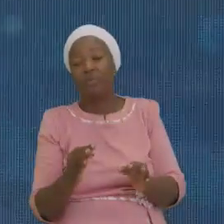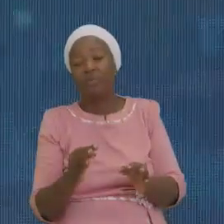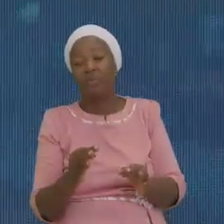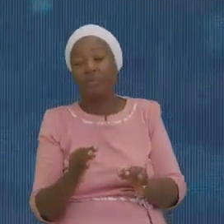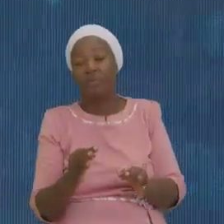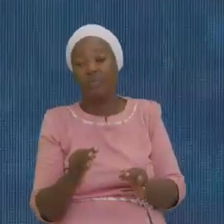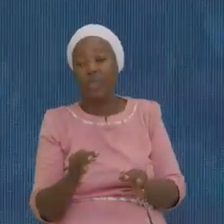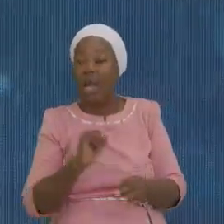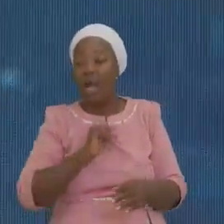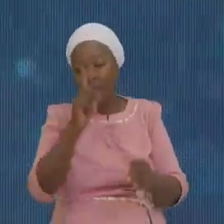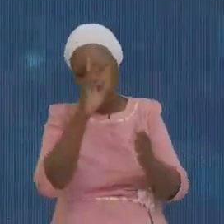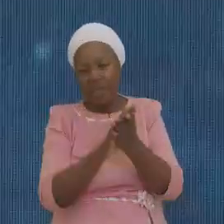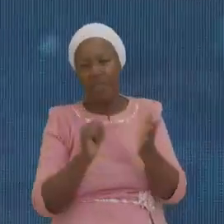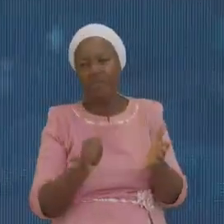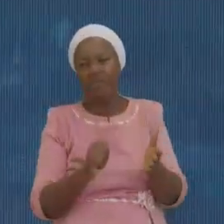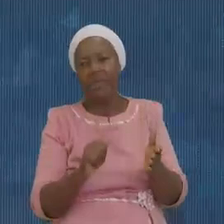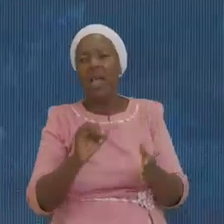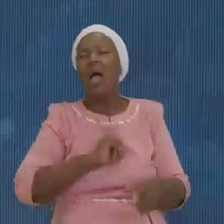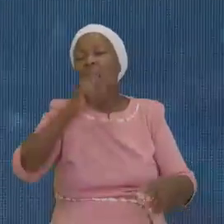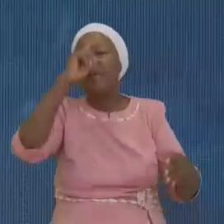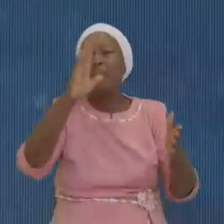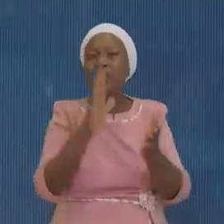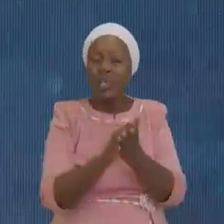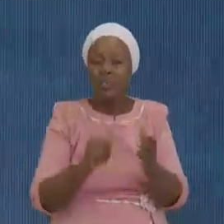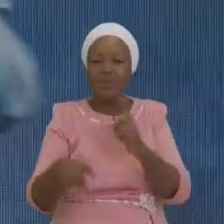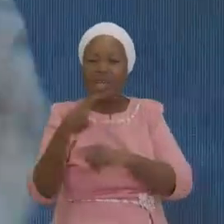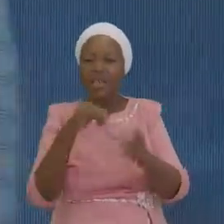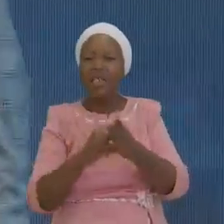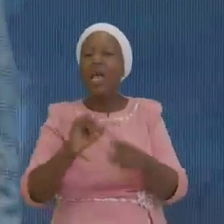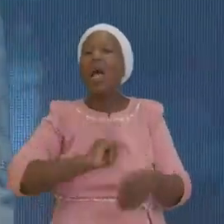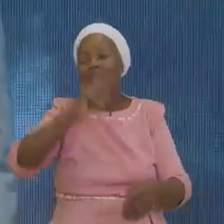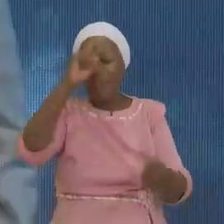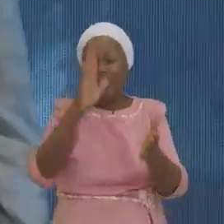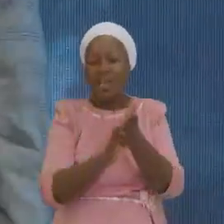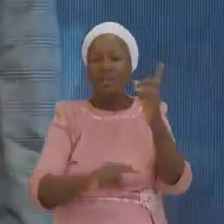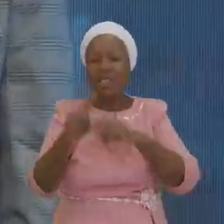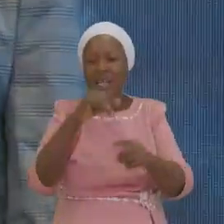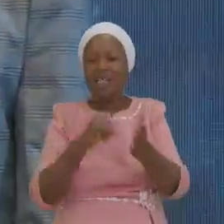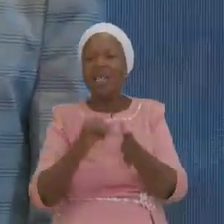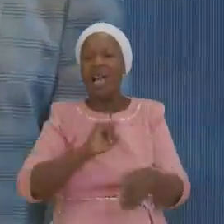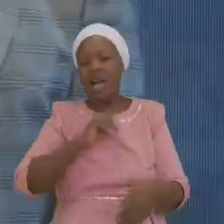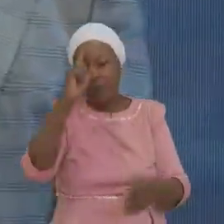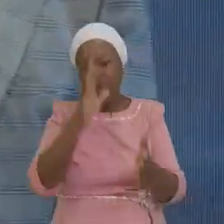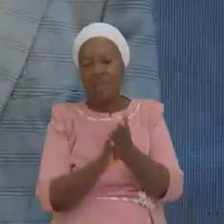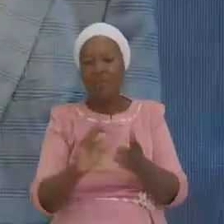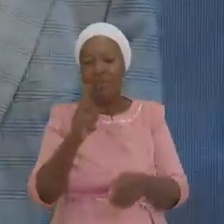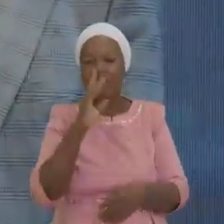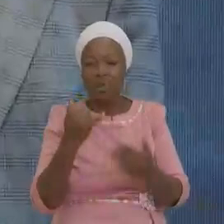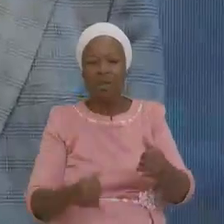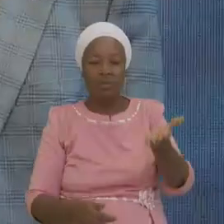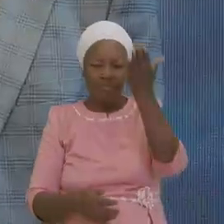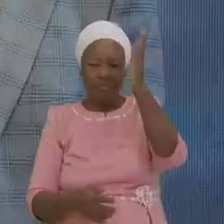I believe. I believe. I believe. Where are you? Raise up that